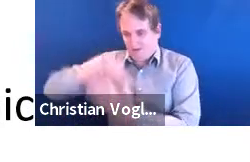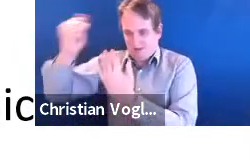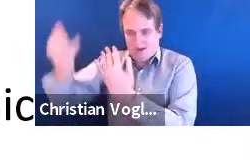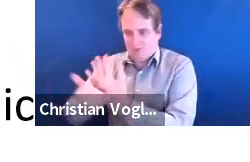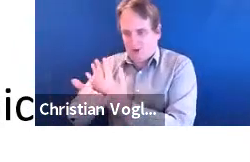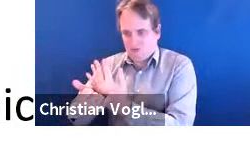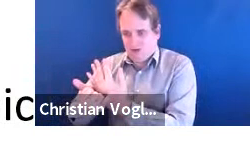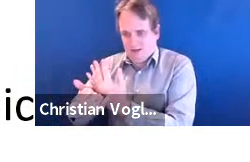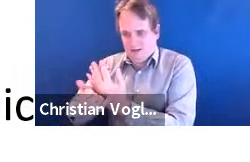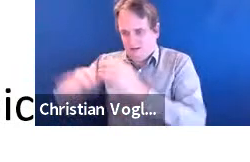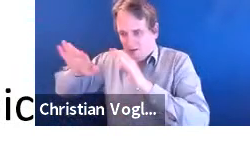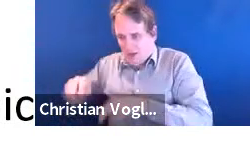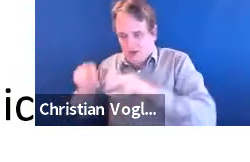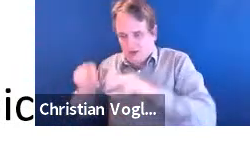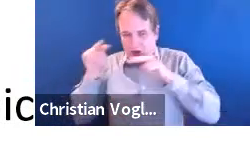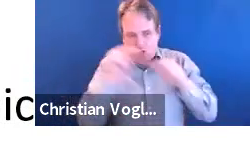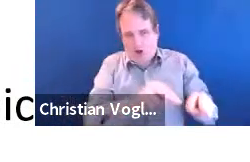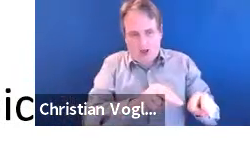and control.